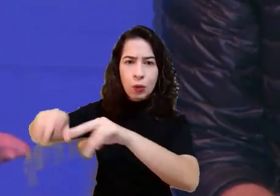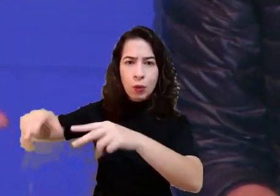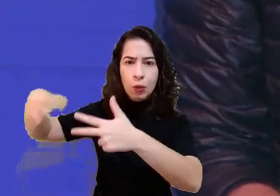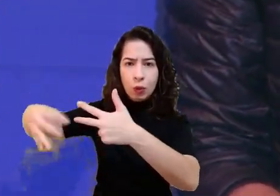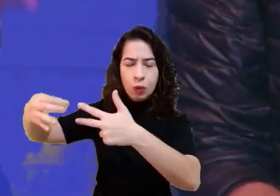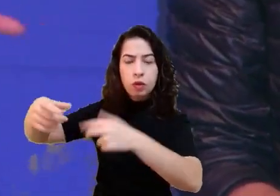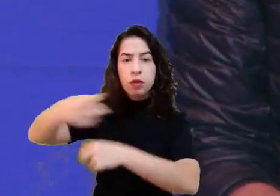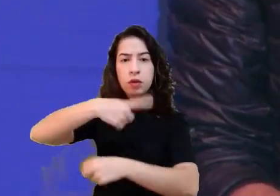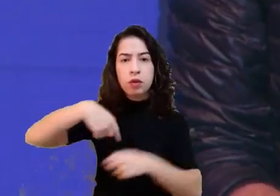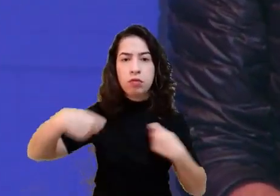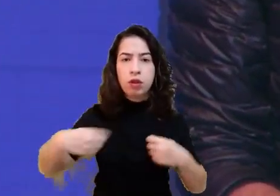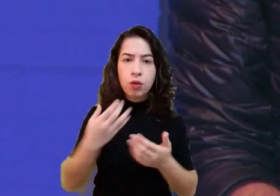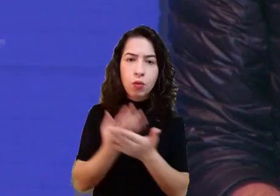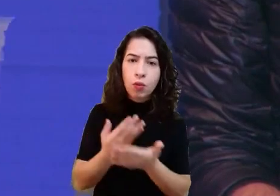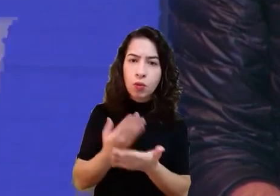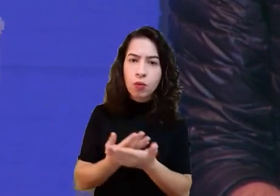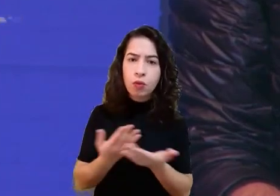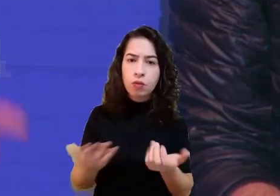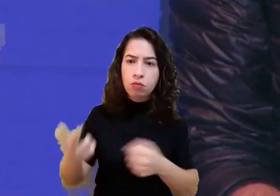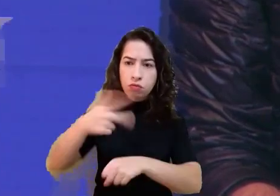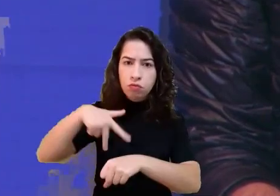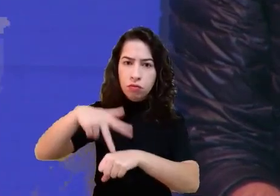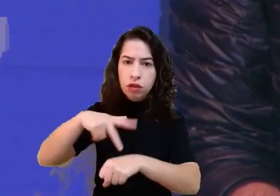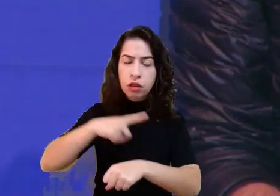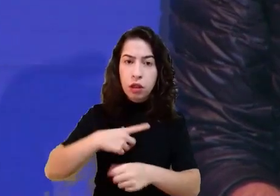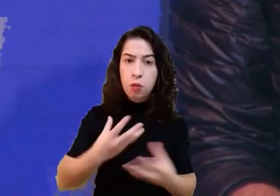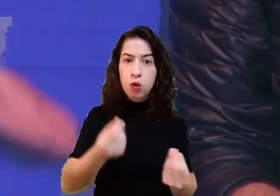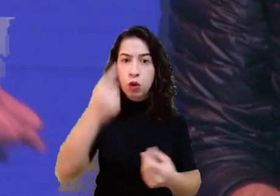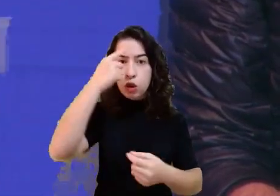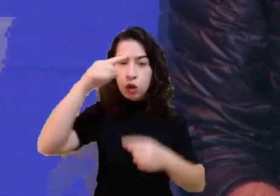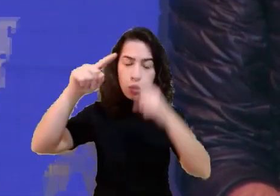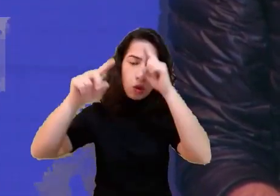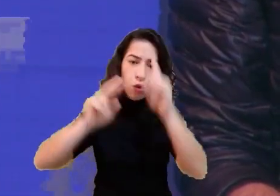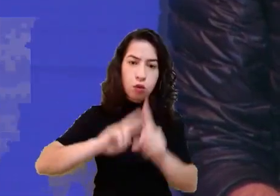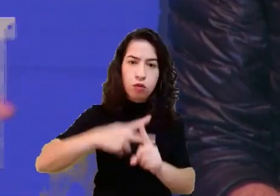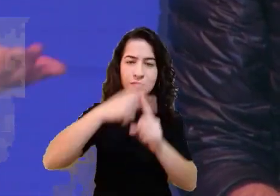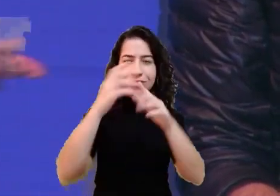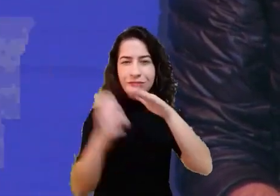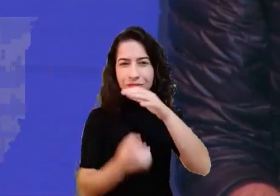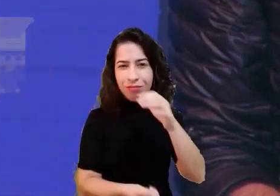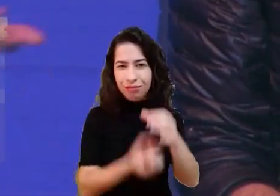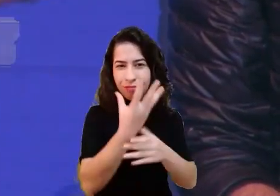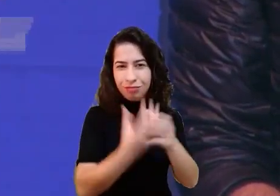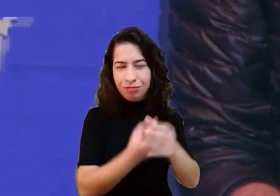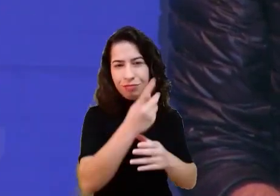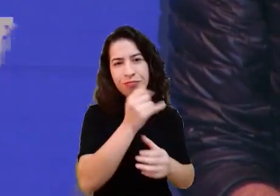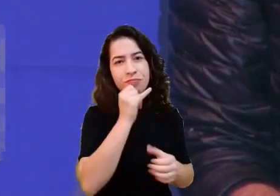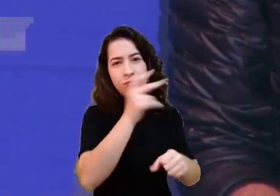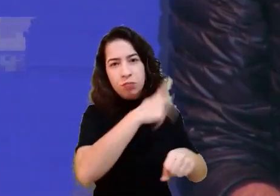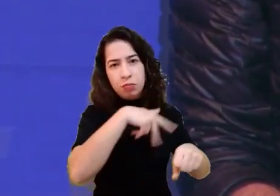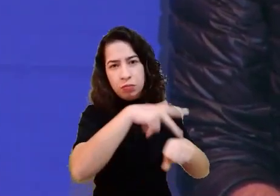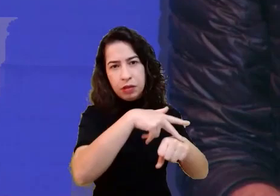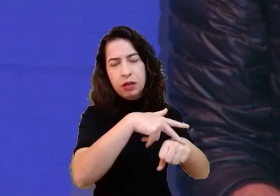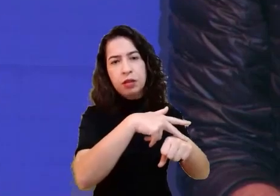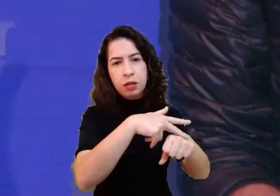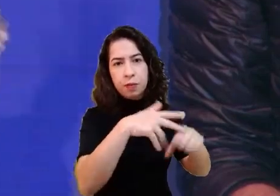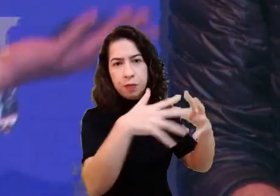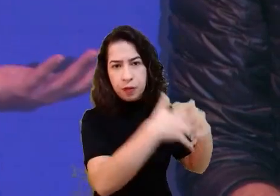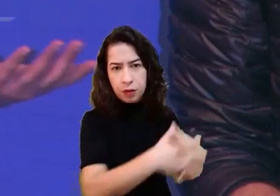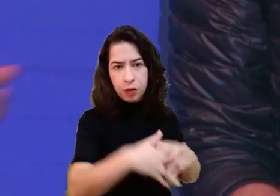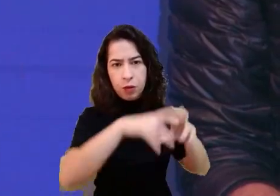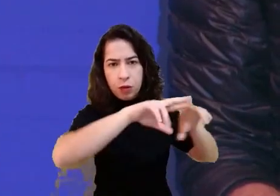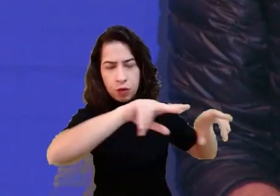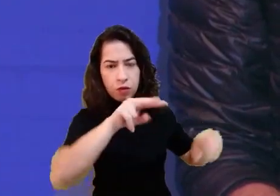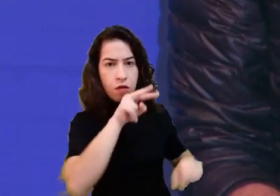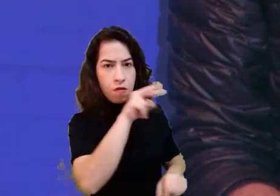we need to study what happens in countries with a lot of innovation and a lot of startups as the United States, Israel, and see how we can apply